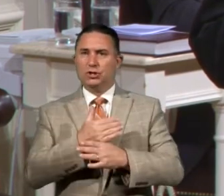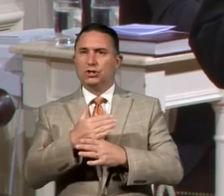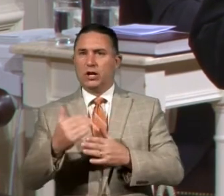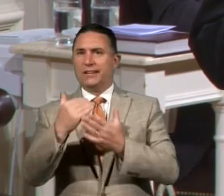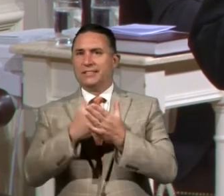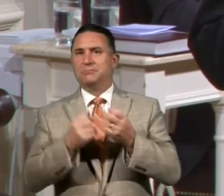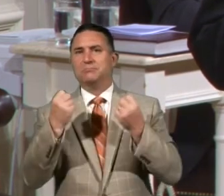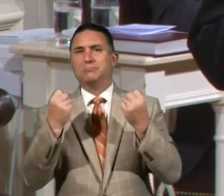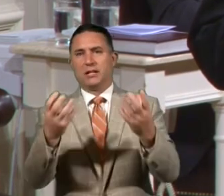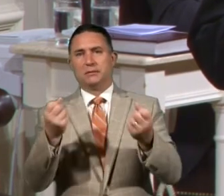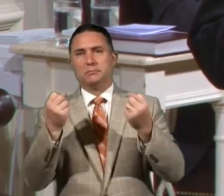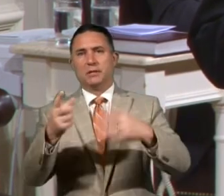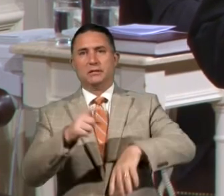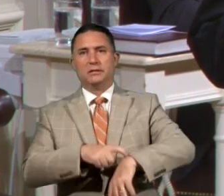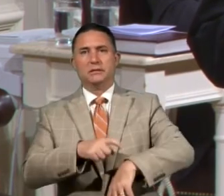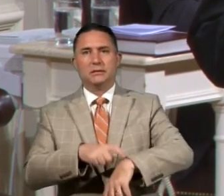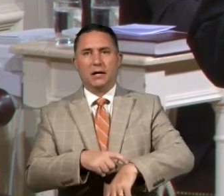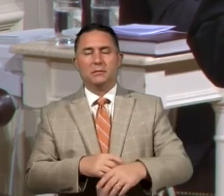many hundreds of times.